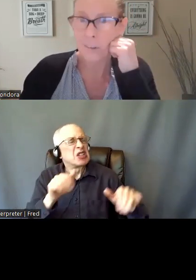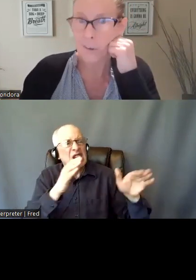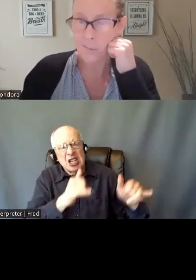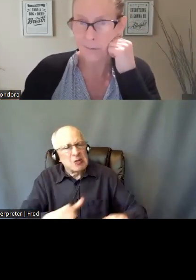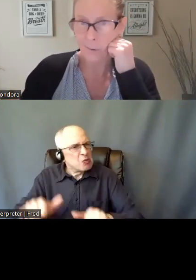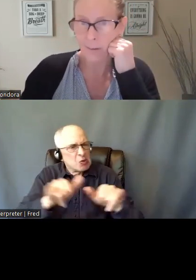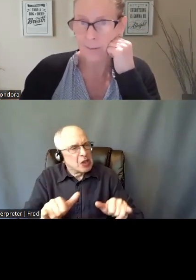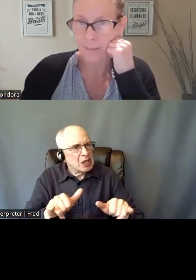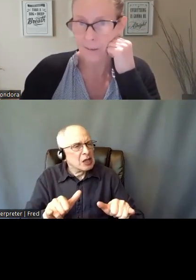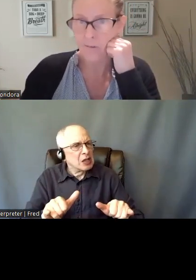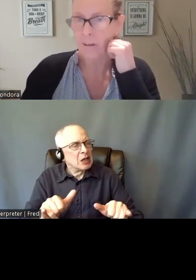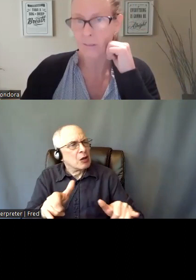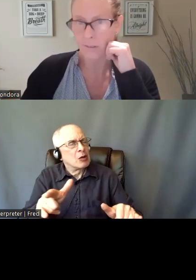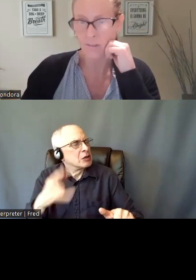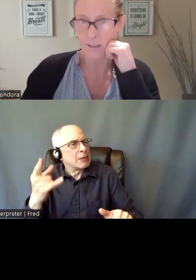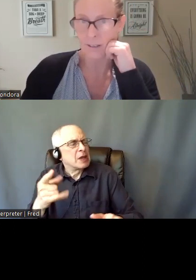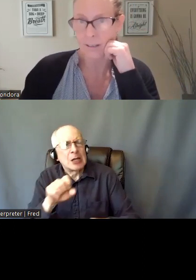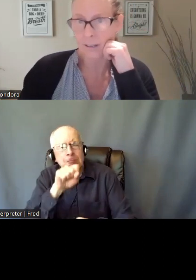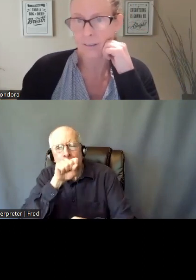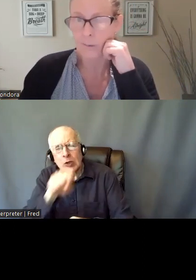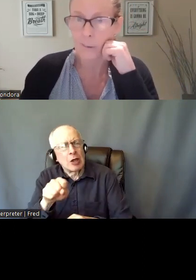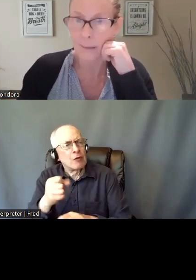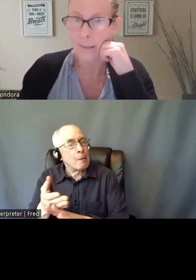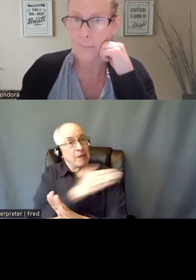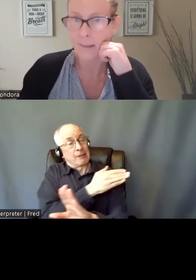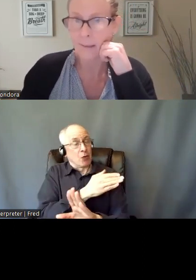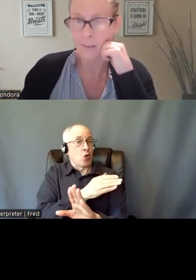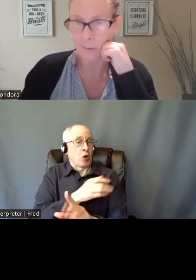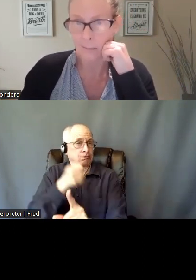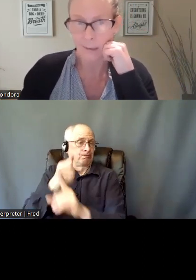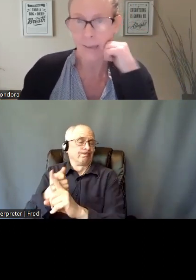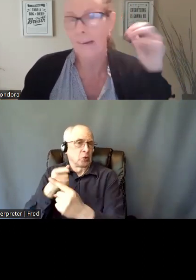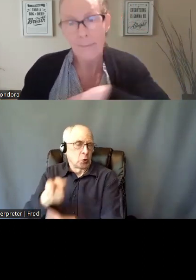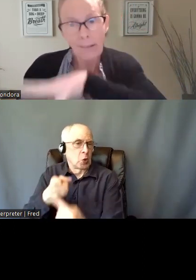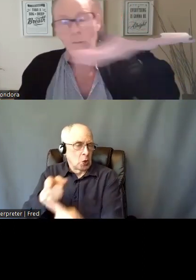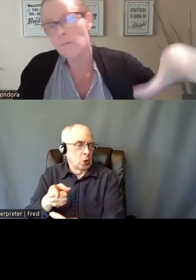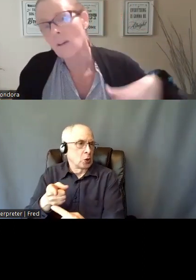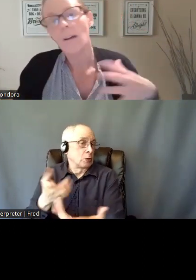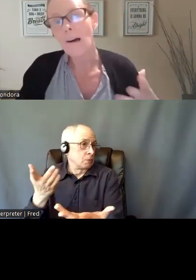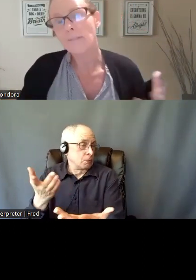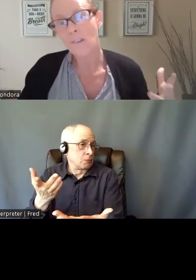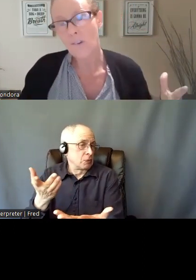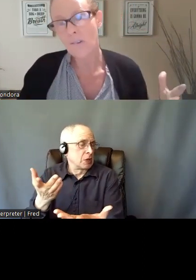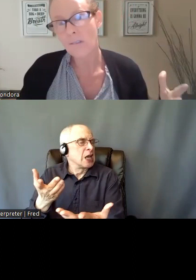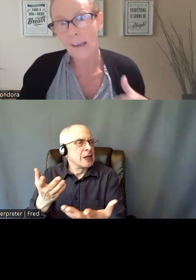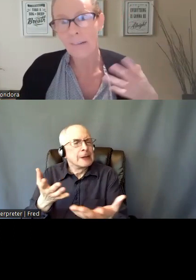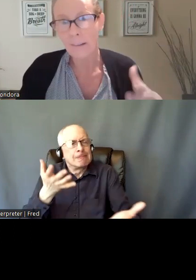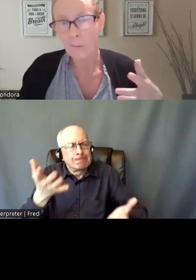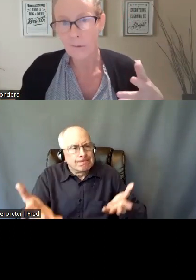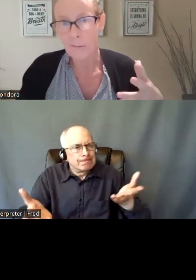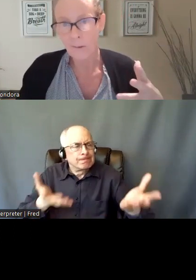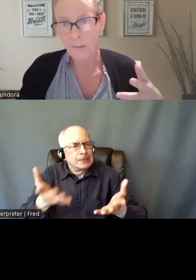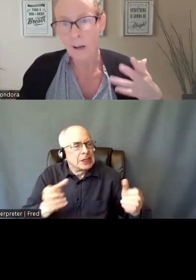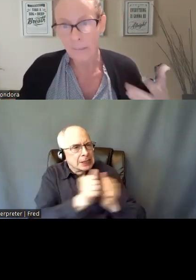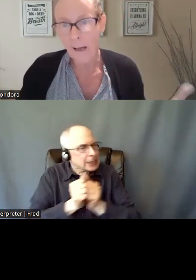love to do before the struggles started? And do you think they might like to do them again? And having those conversations together in